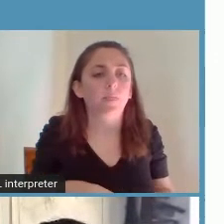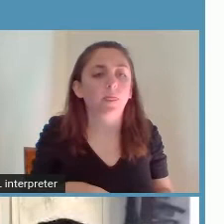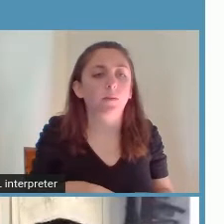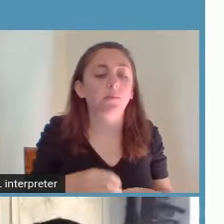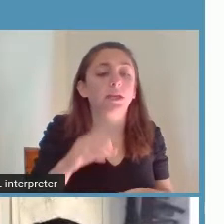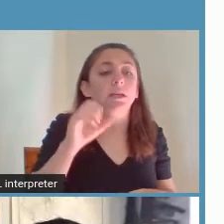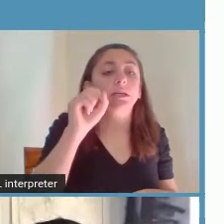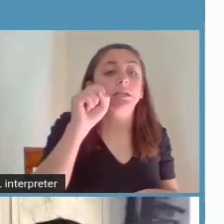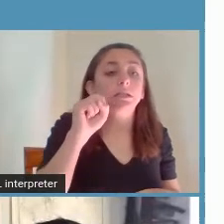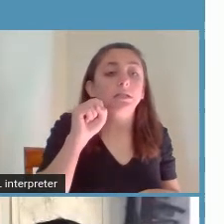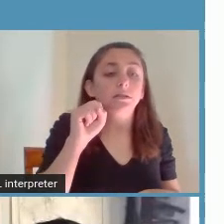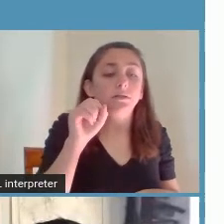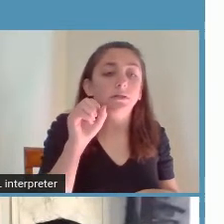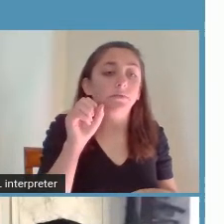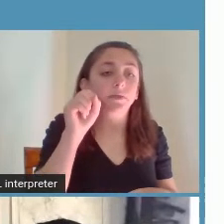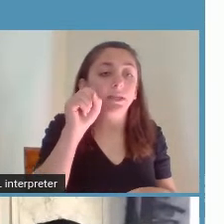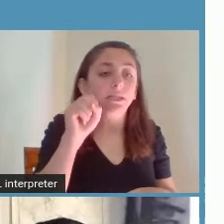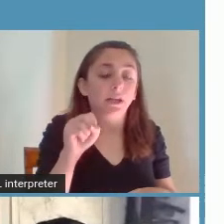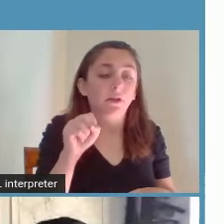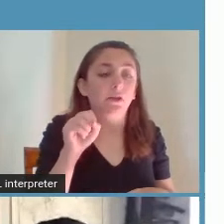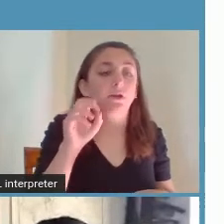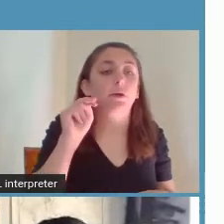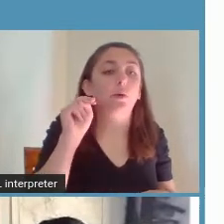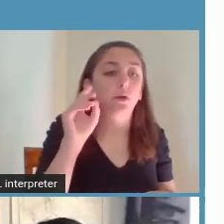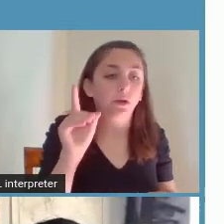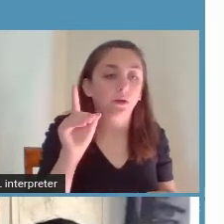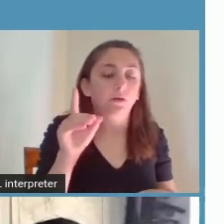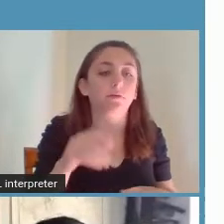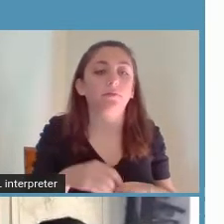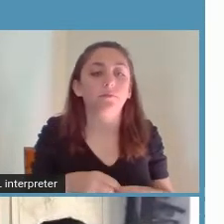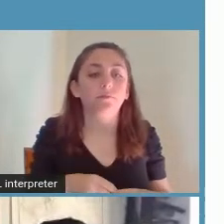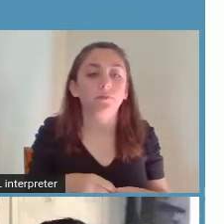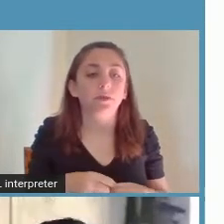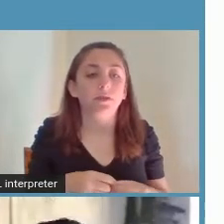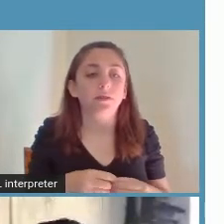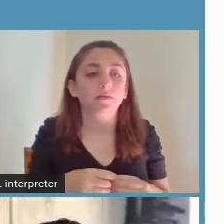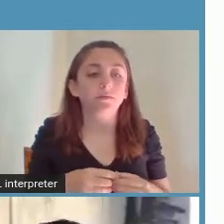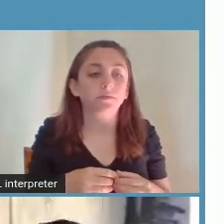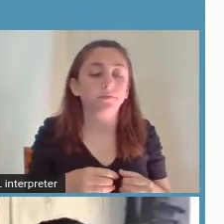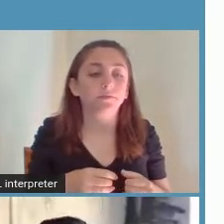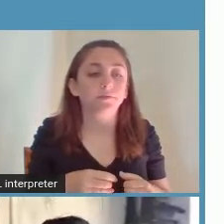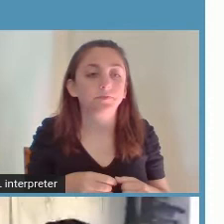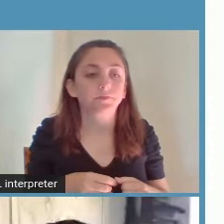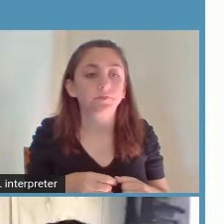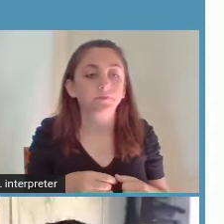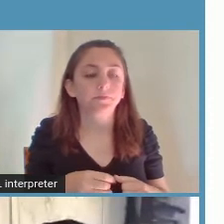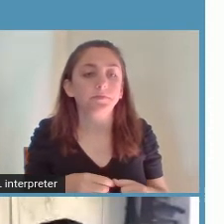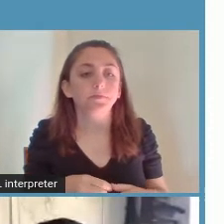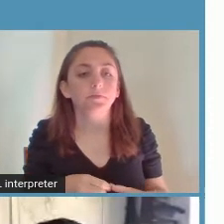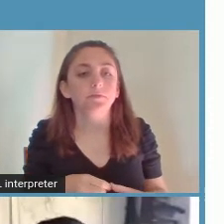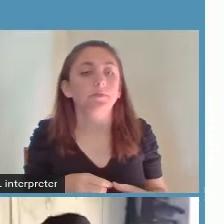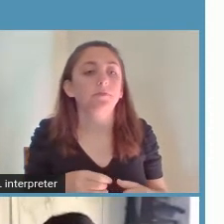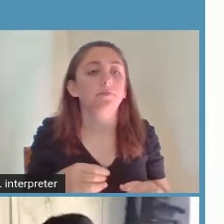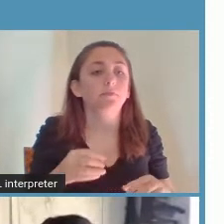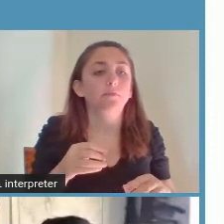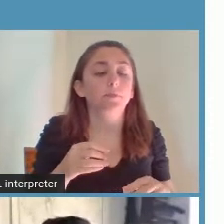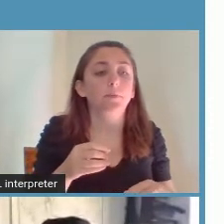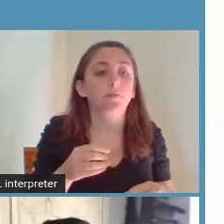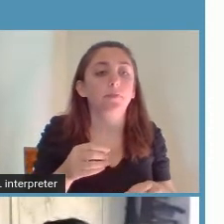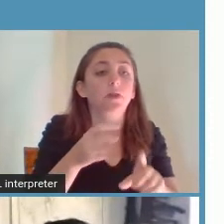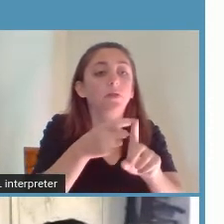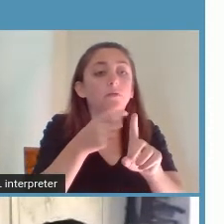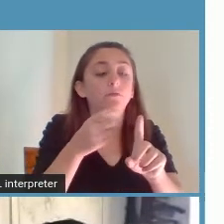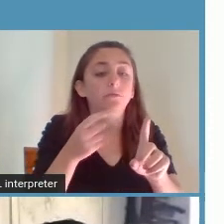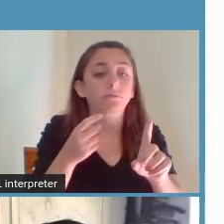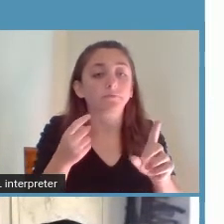Dakota, without good faith talks with the Standing Rock tribe. Of course, from